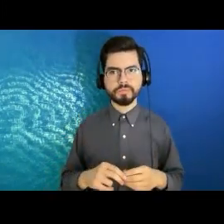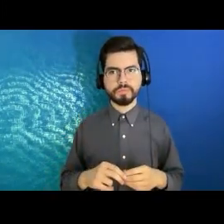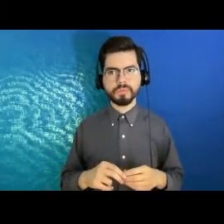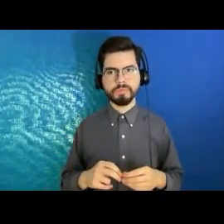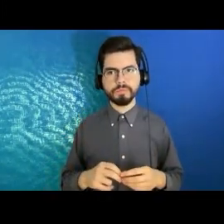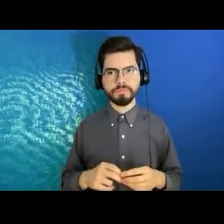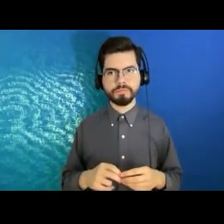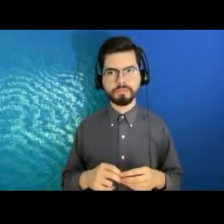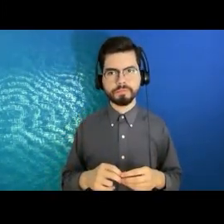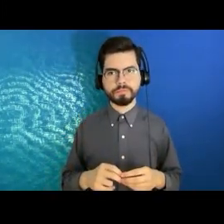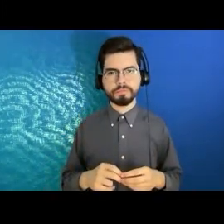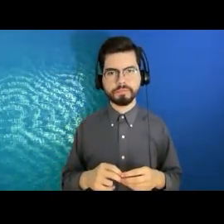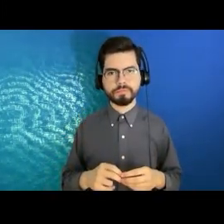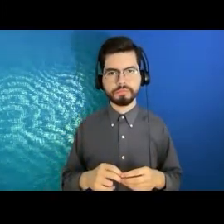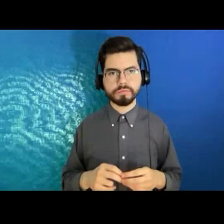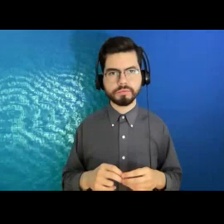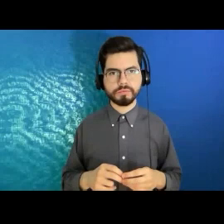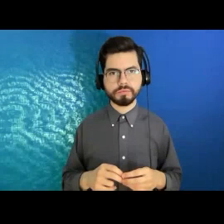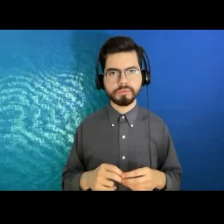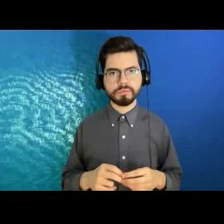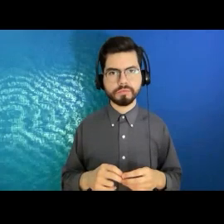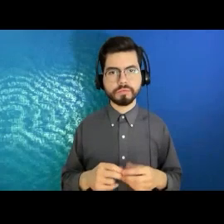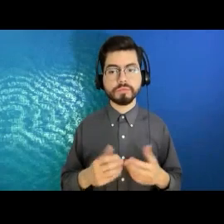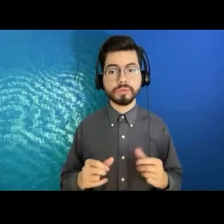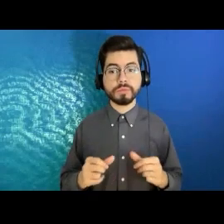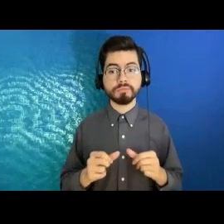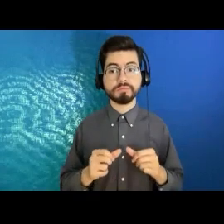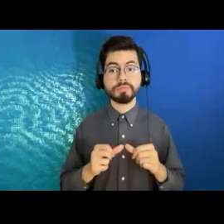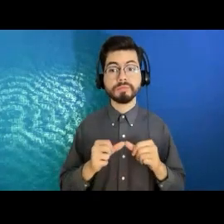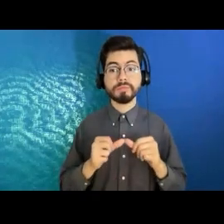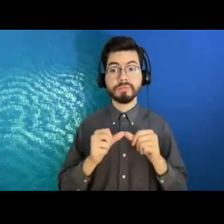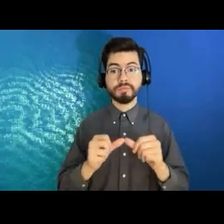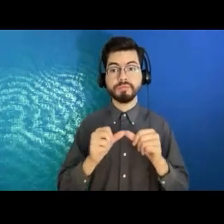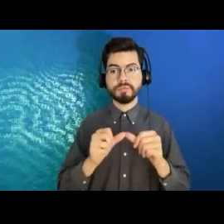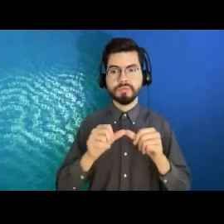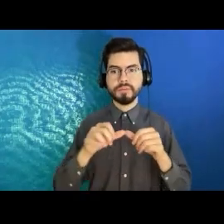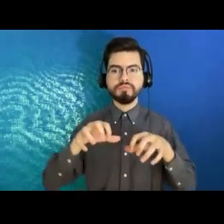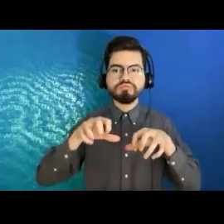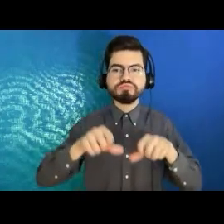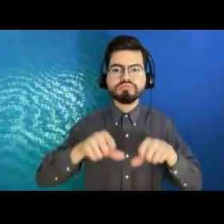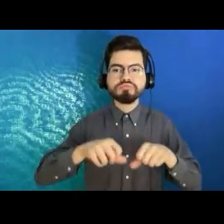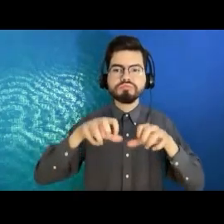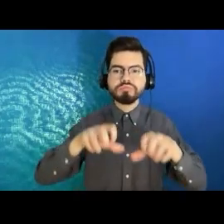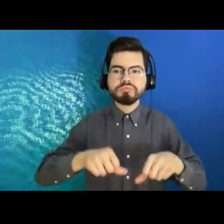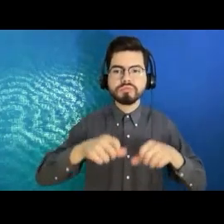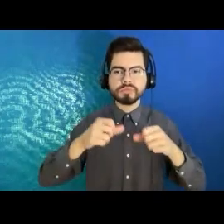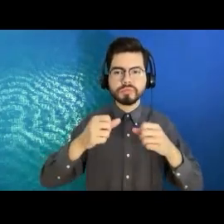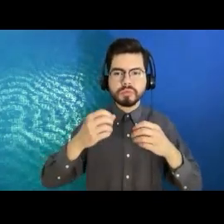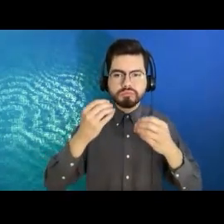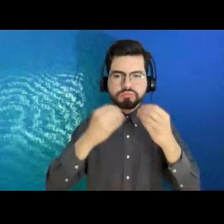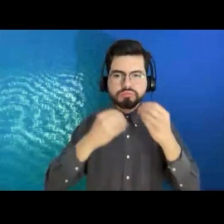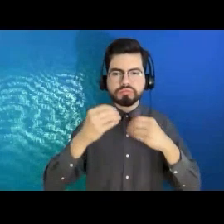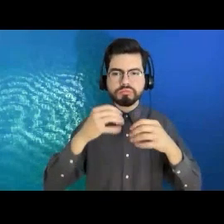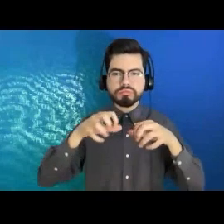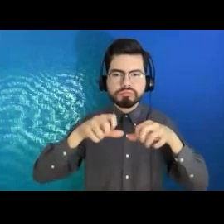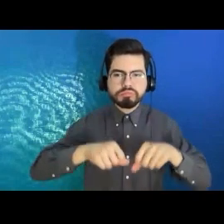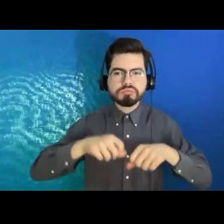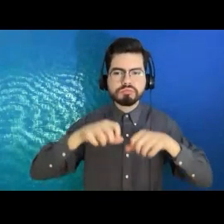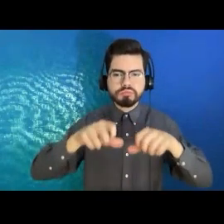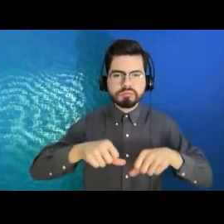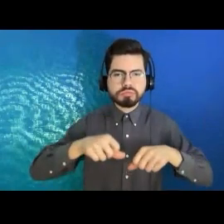So if you're trying to define sustainable grazing, that's a sustainable ecosystem, that's really hard. So probably I